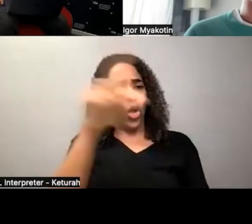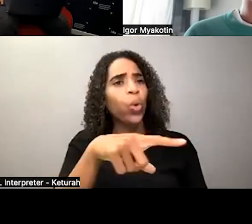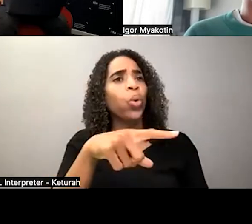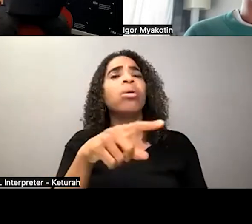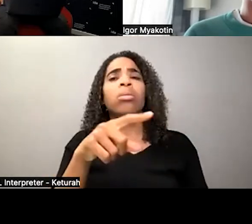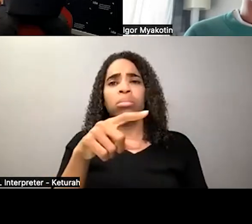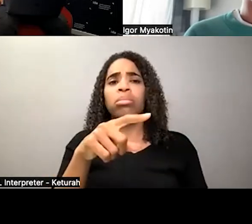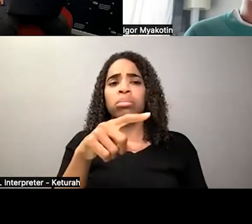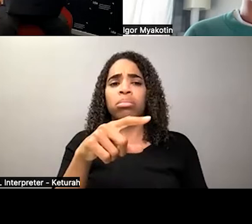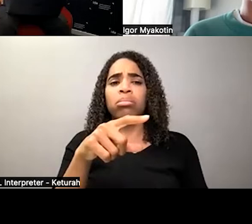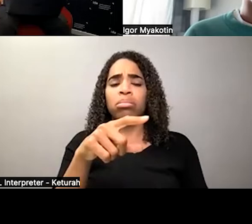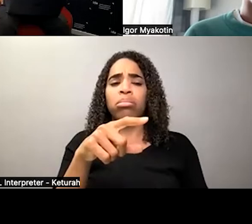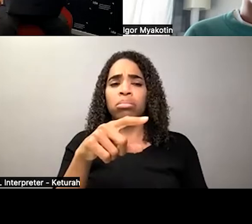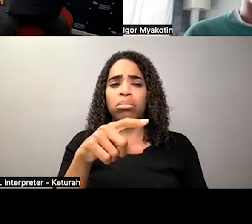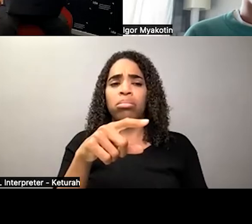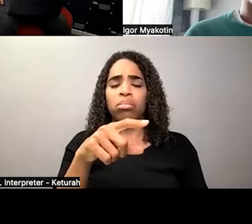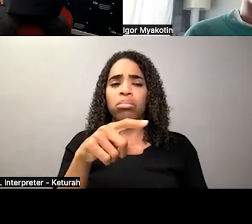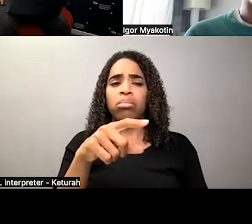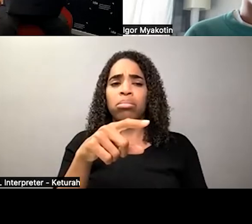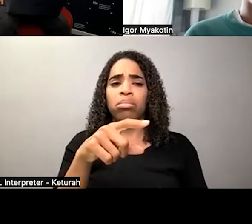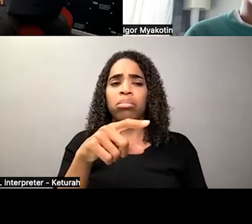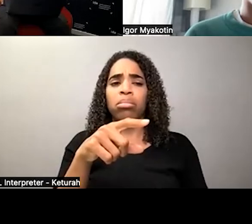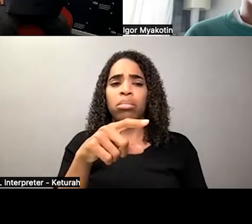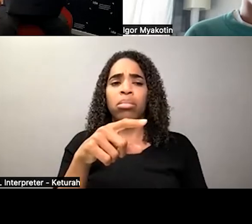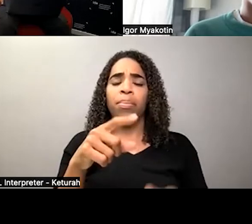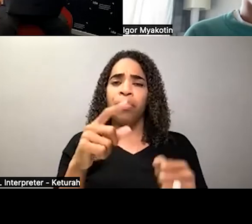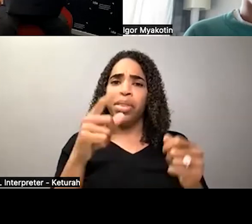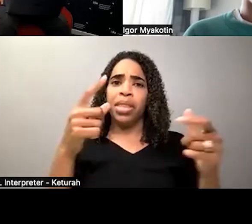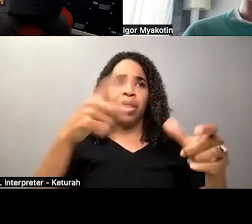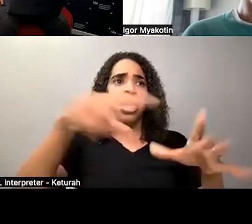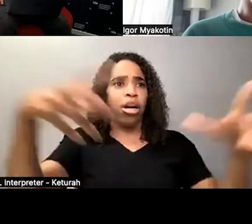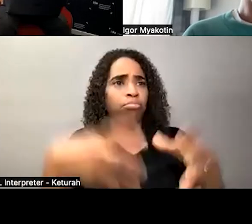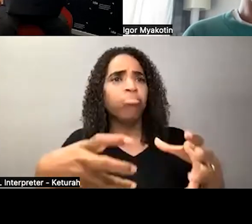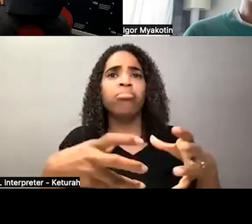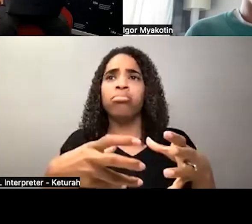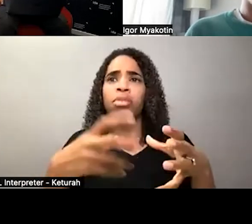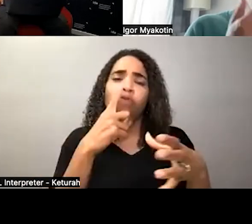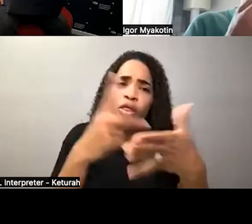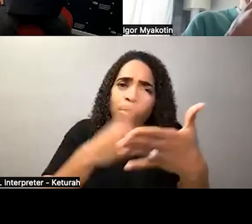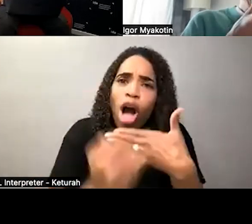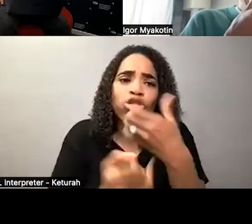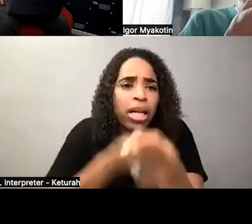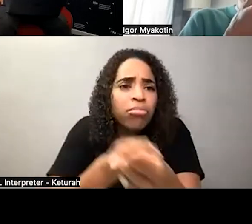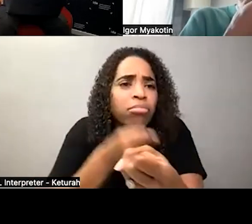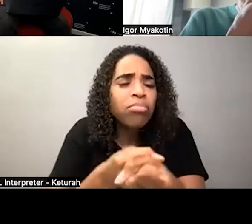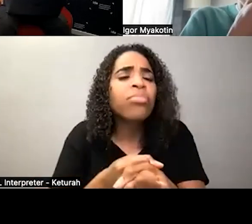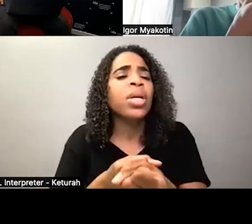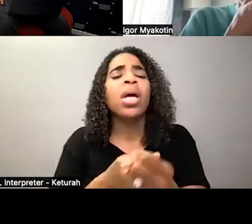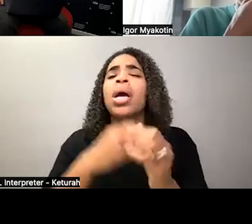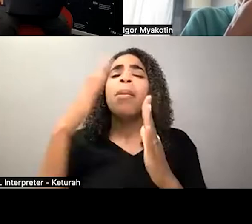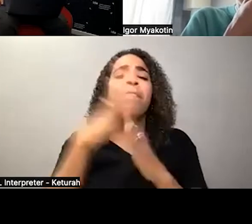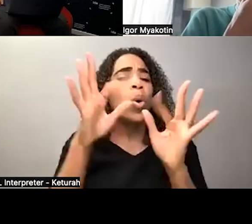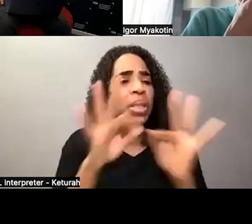not for something else. The project is the most important. The people is the most important too.